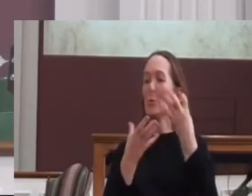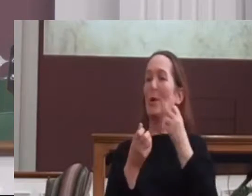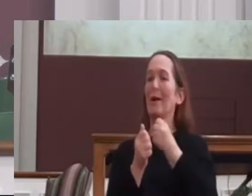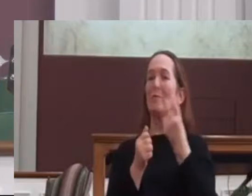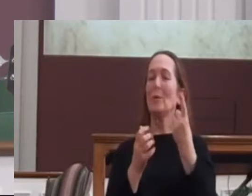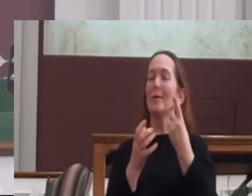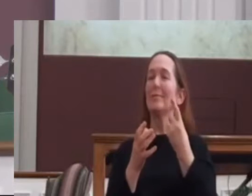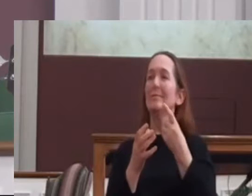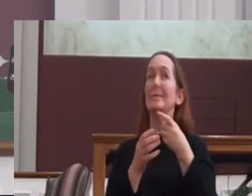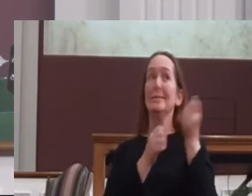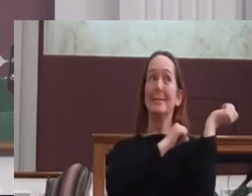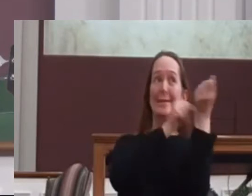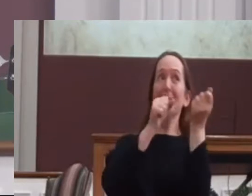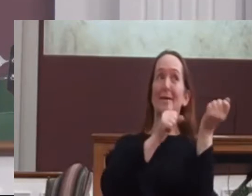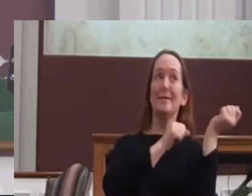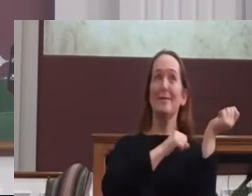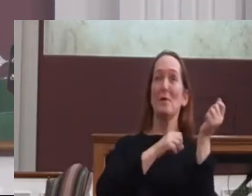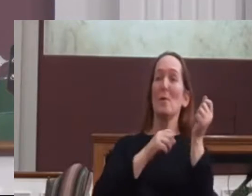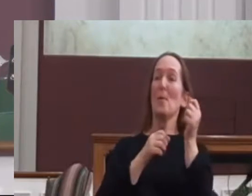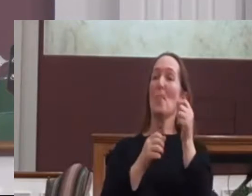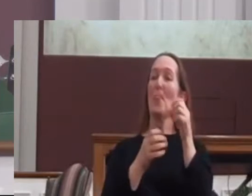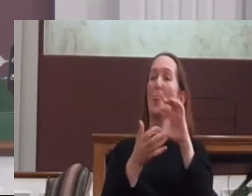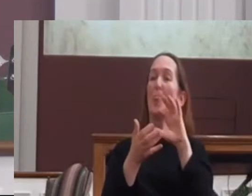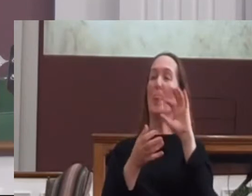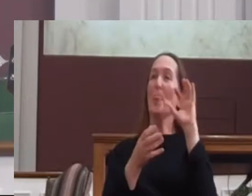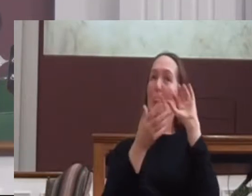because we wanted everybody to get a hit.